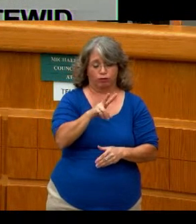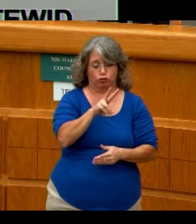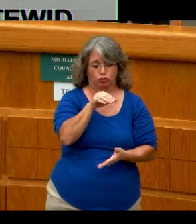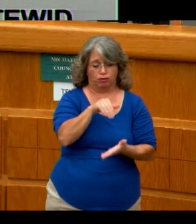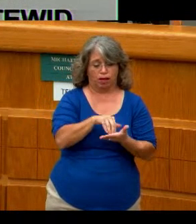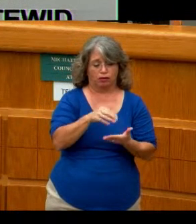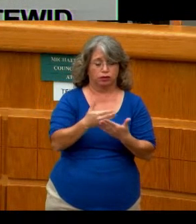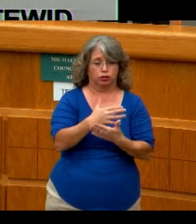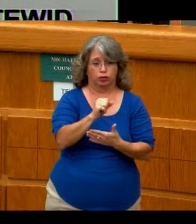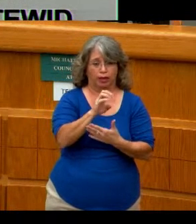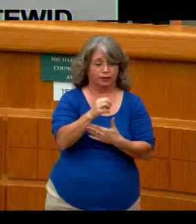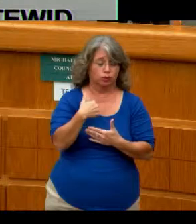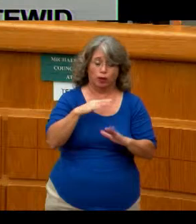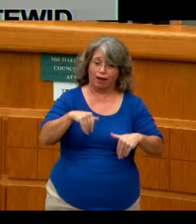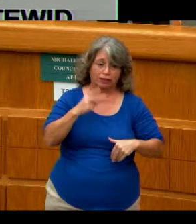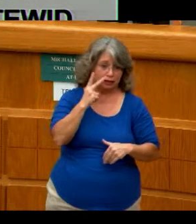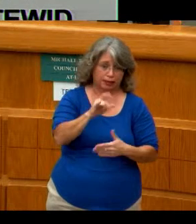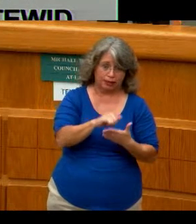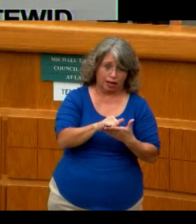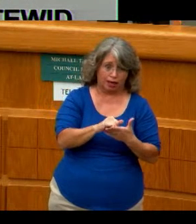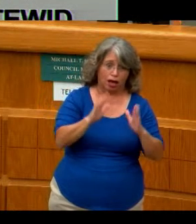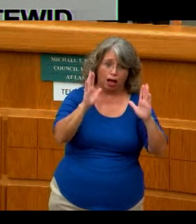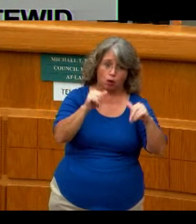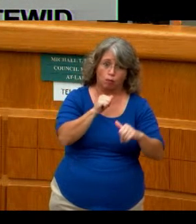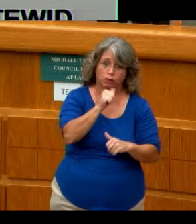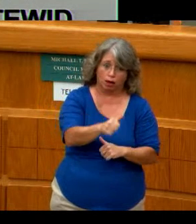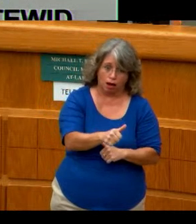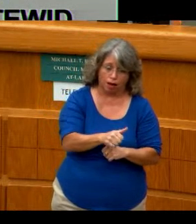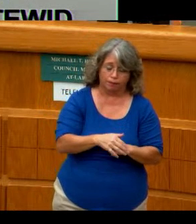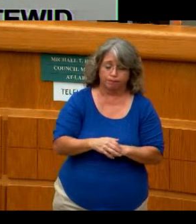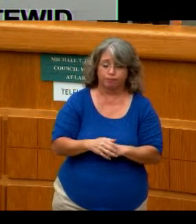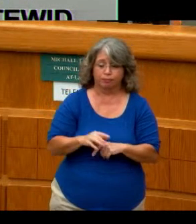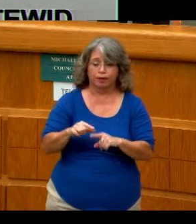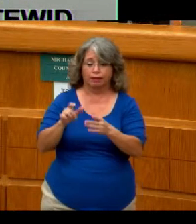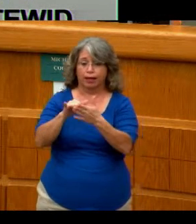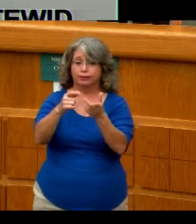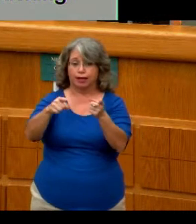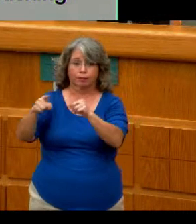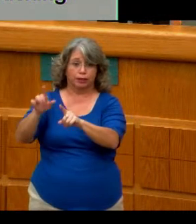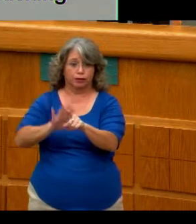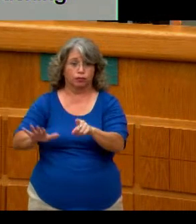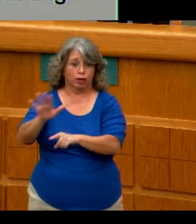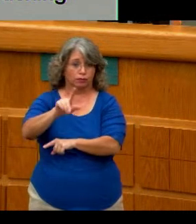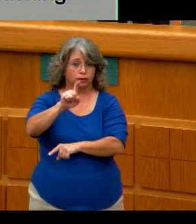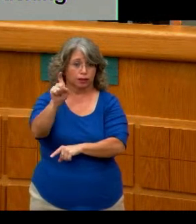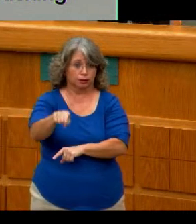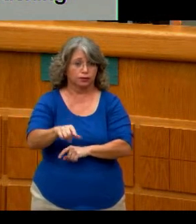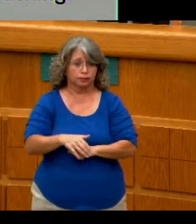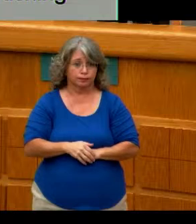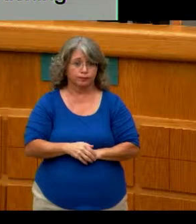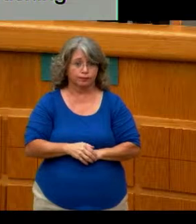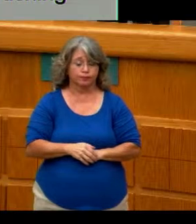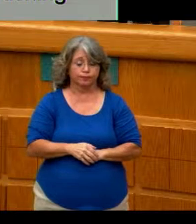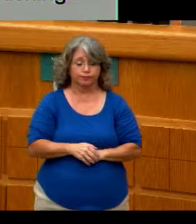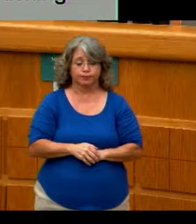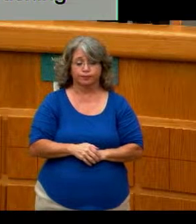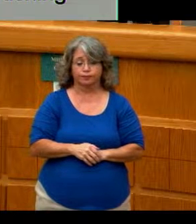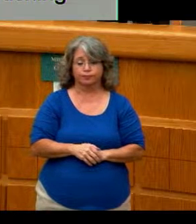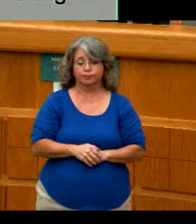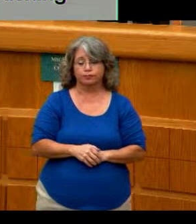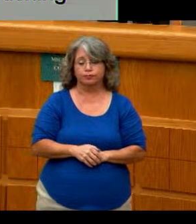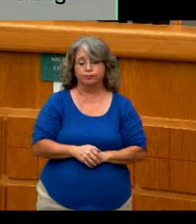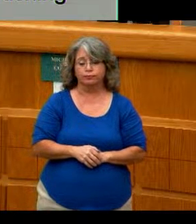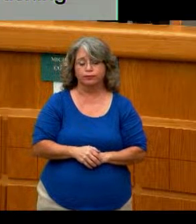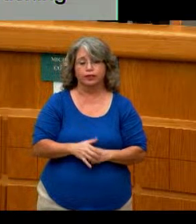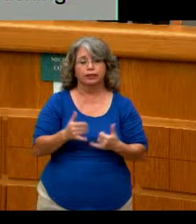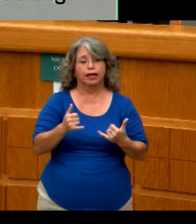same level here, it would be 2,000 new cases in one day. Now, we haven't seen anything like that, and I hope that we don't. But this is what we're seeing